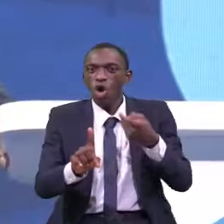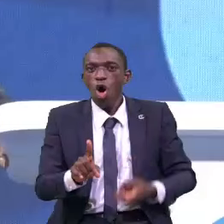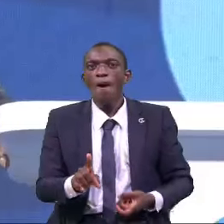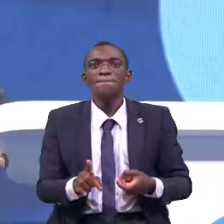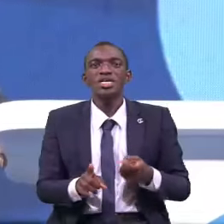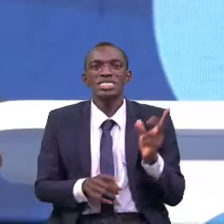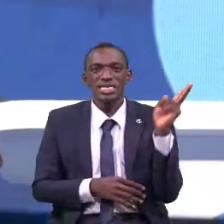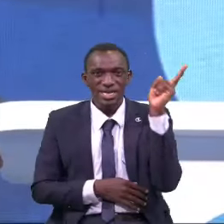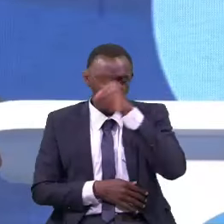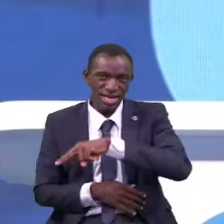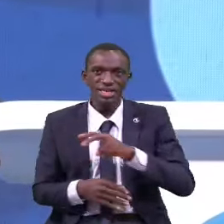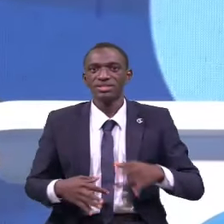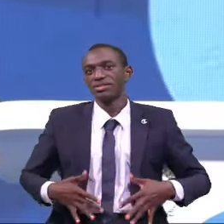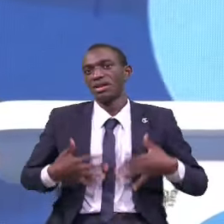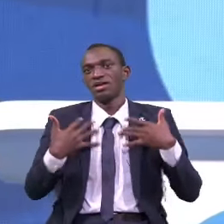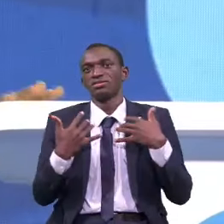life.